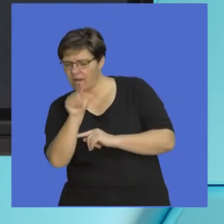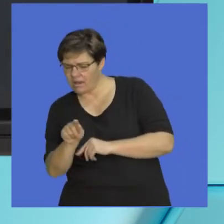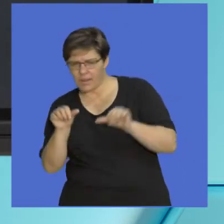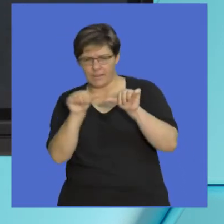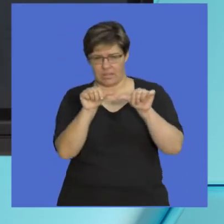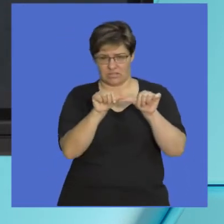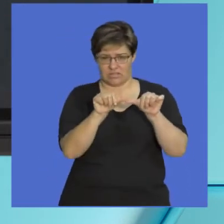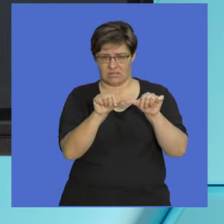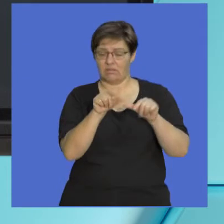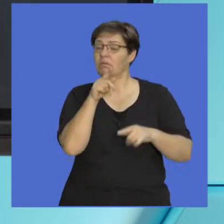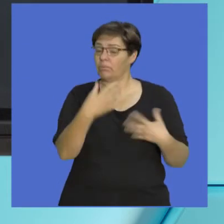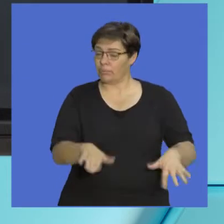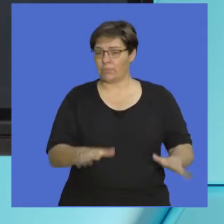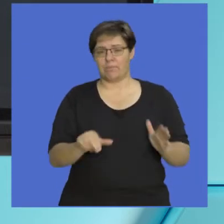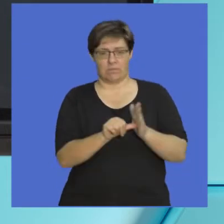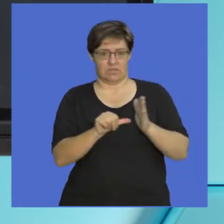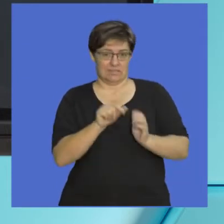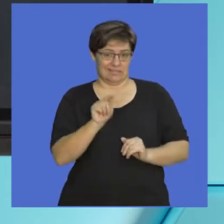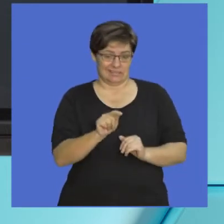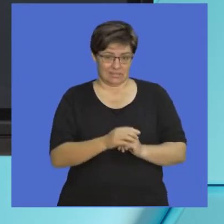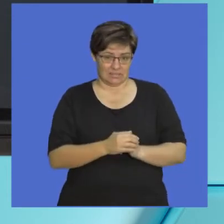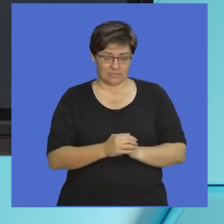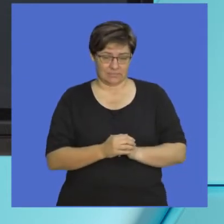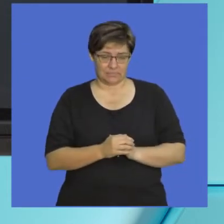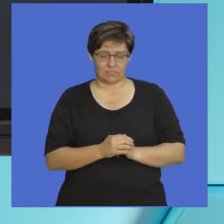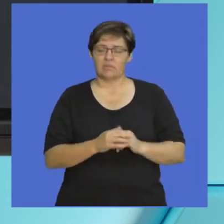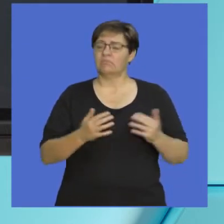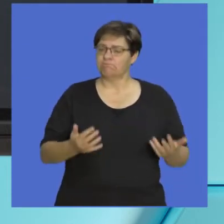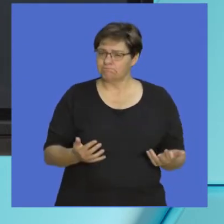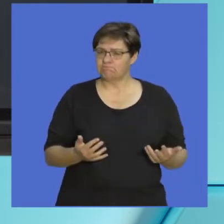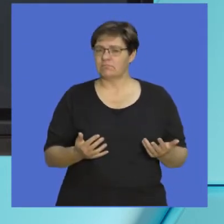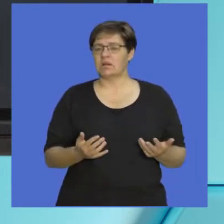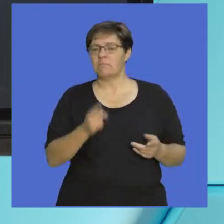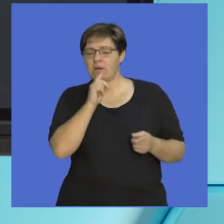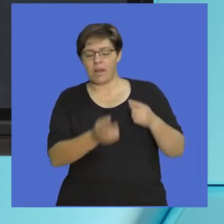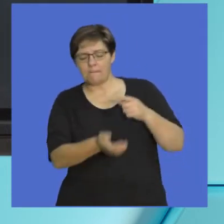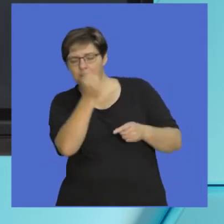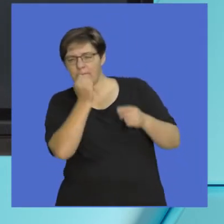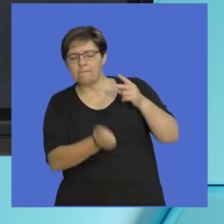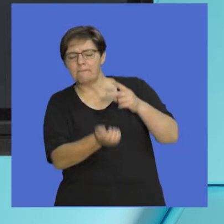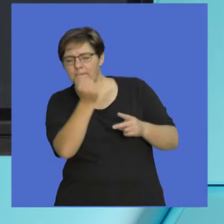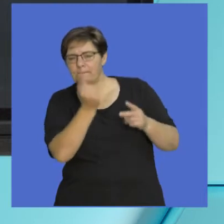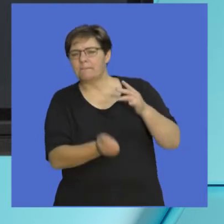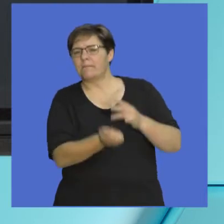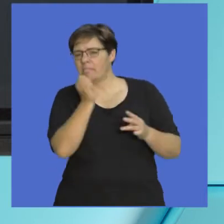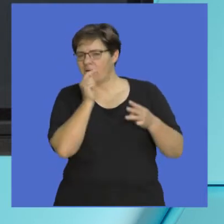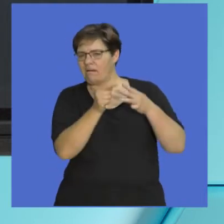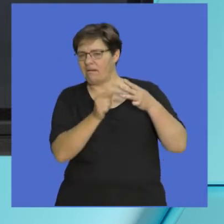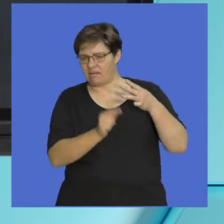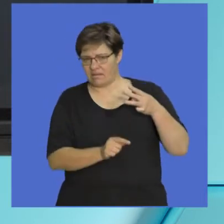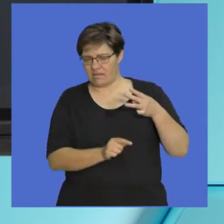very, very critical component of, of science. So we'll try to arrive at certain conclusions and also